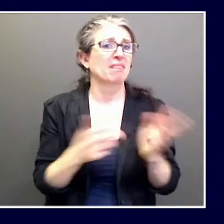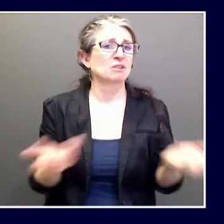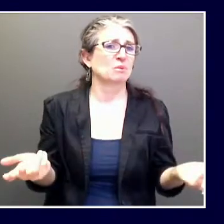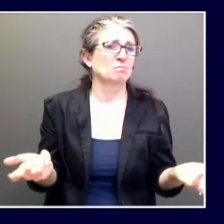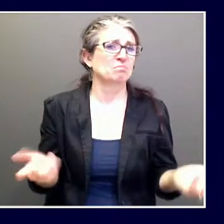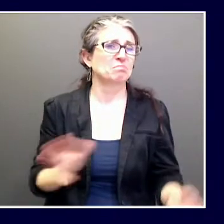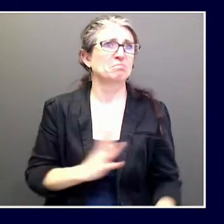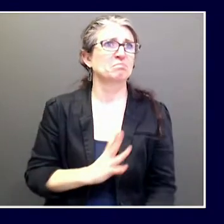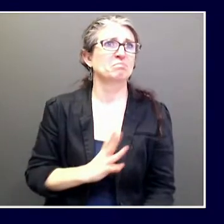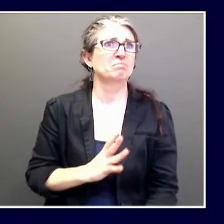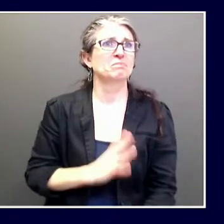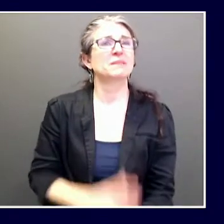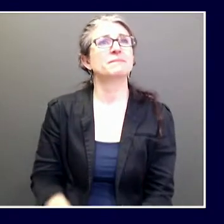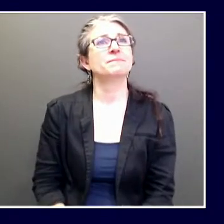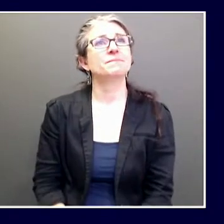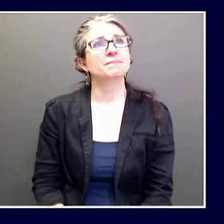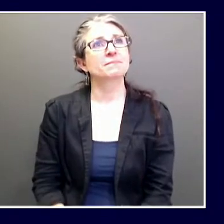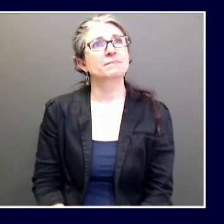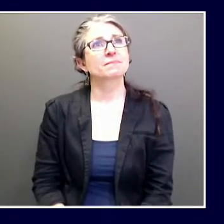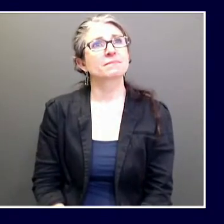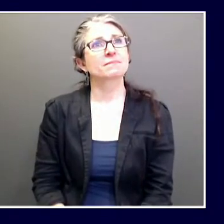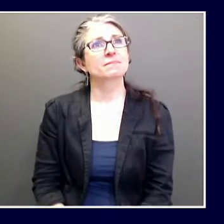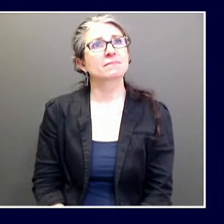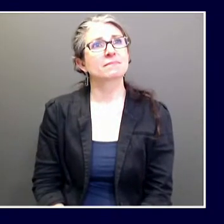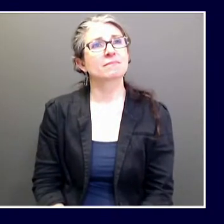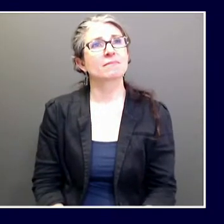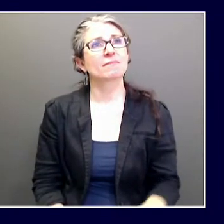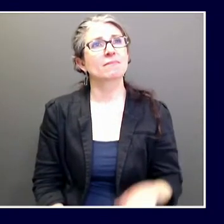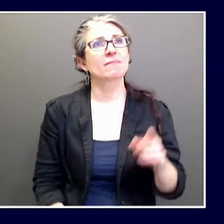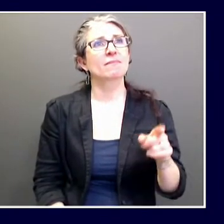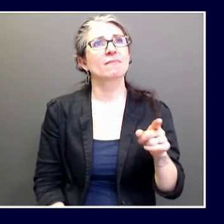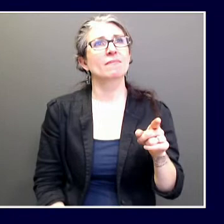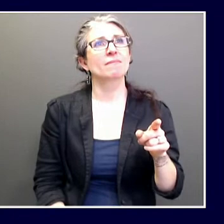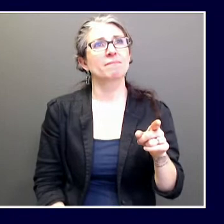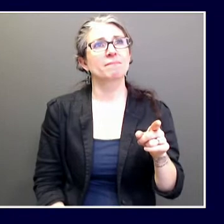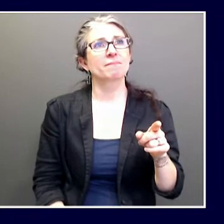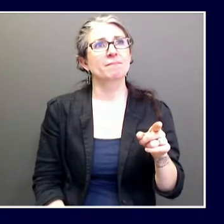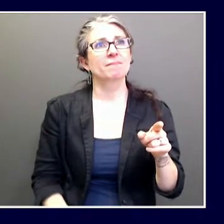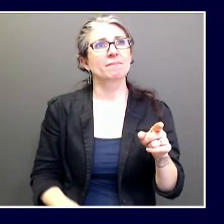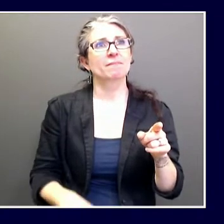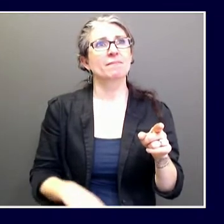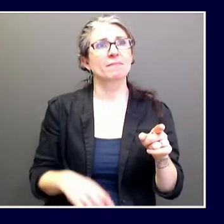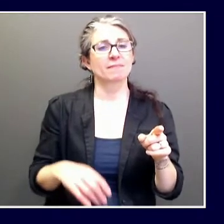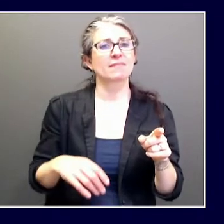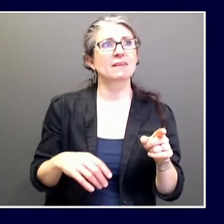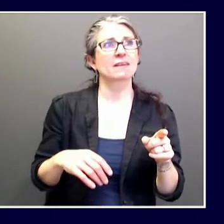start sequencing for Omicron? Oh, okay. So good question, Patty.